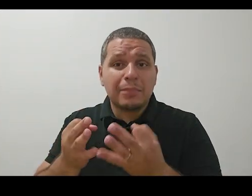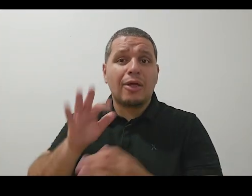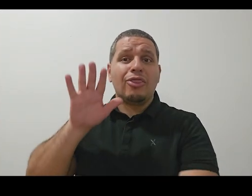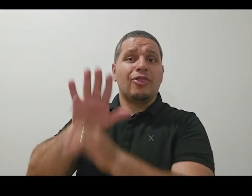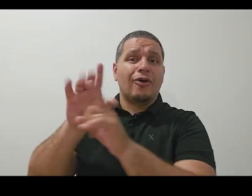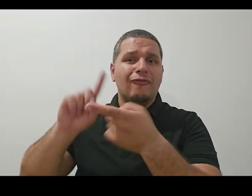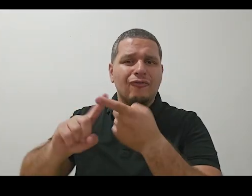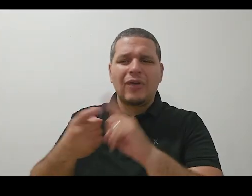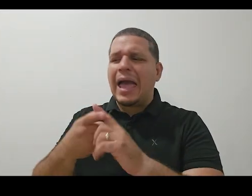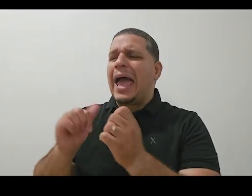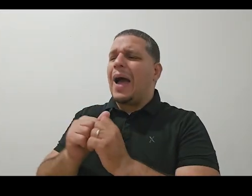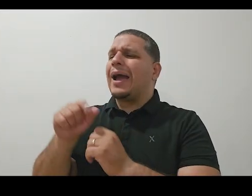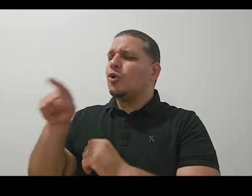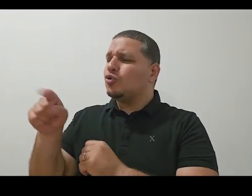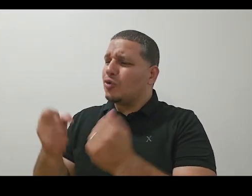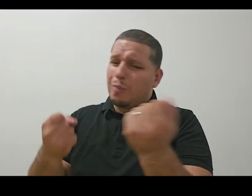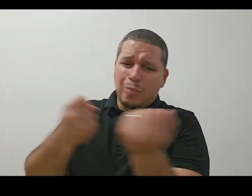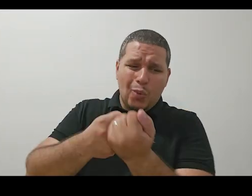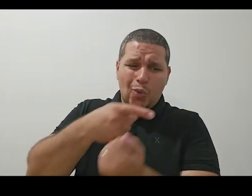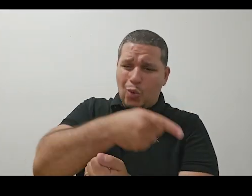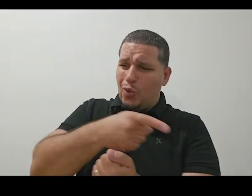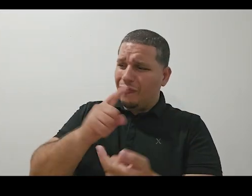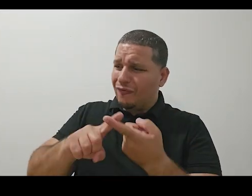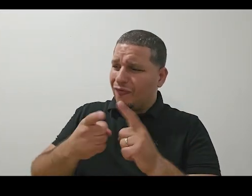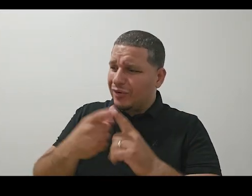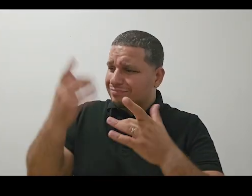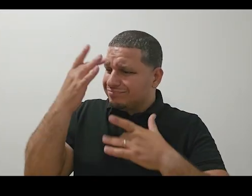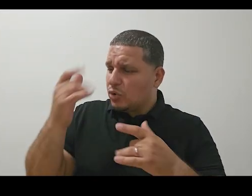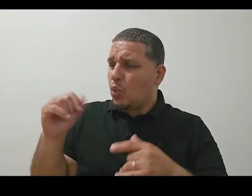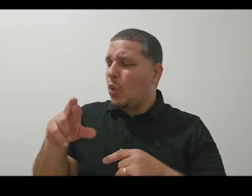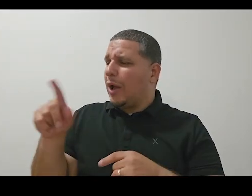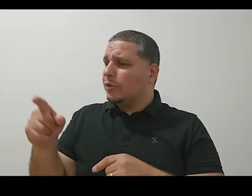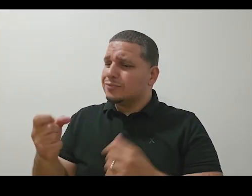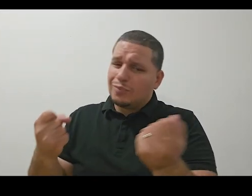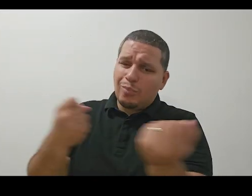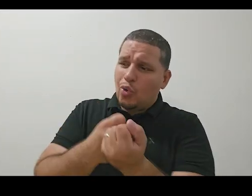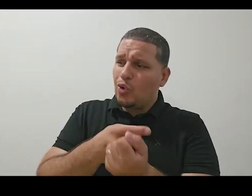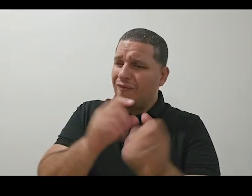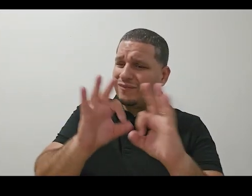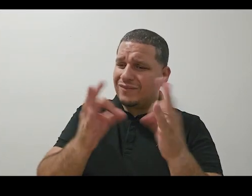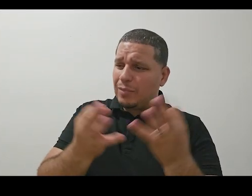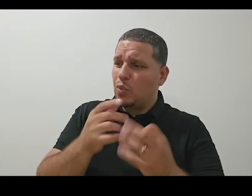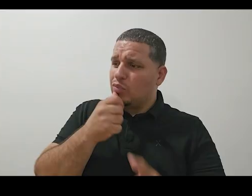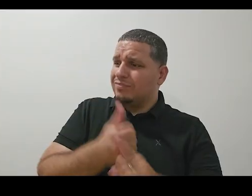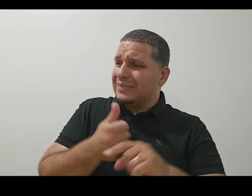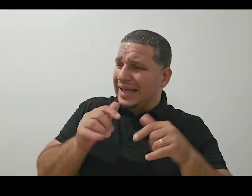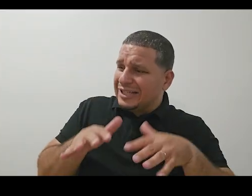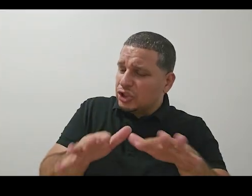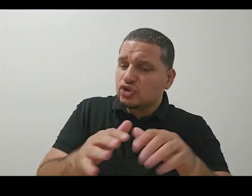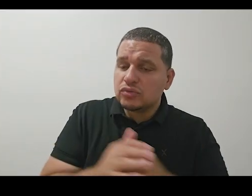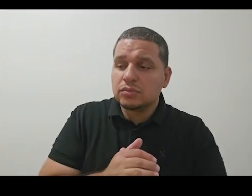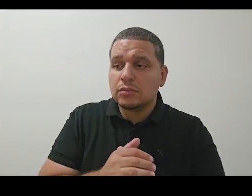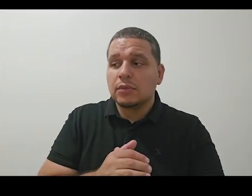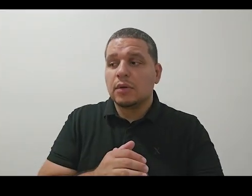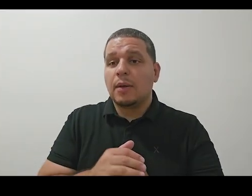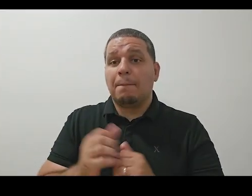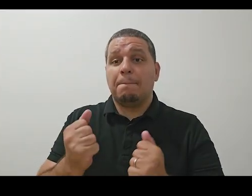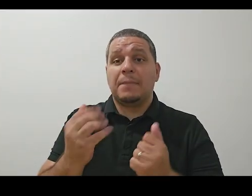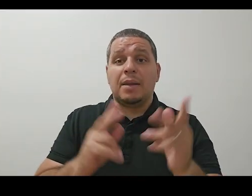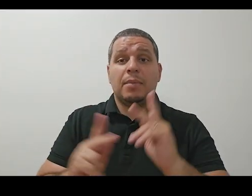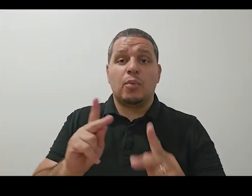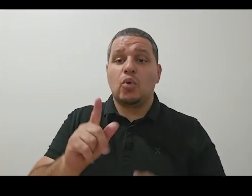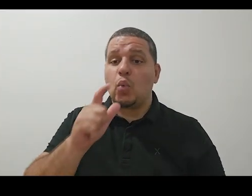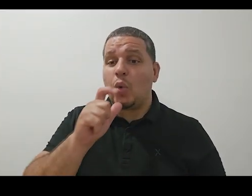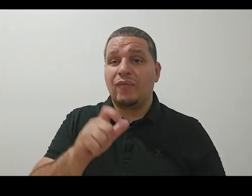the friends. Like, how can you support someone who's depressed? How can you support someone who's anxious? So well-meaning people don't